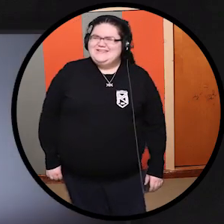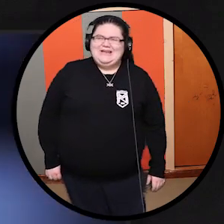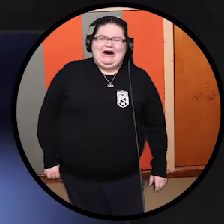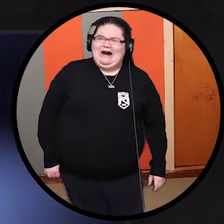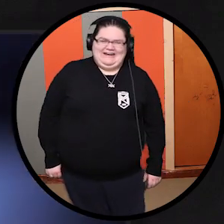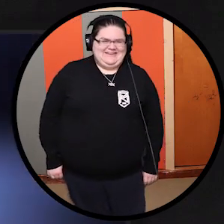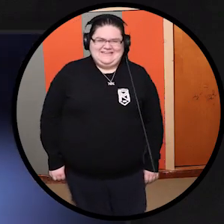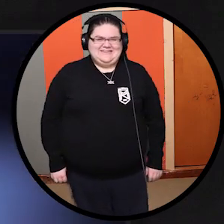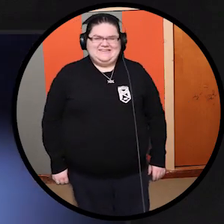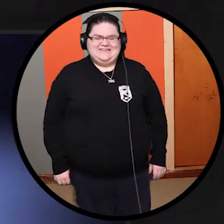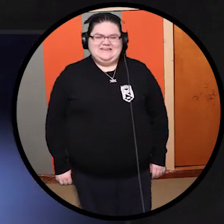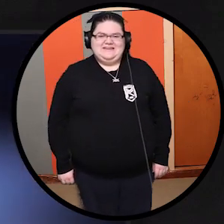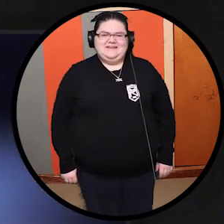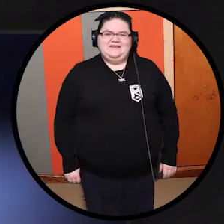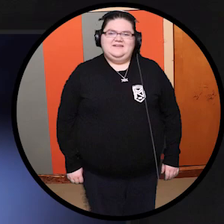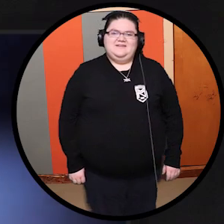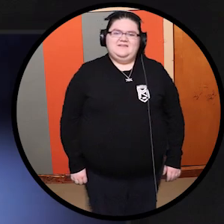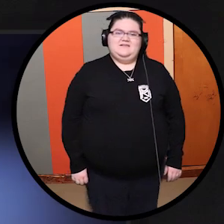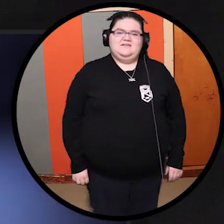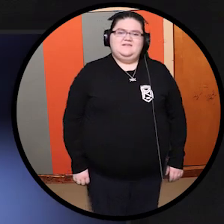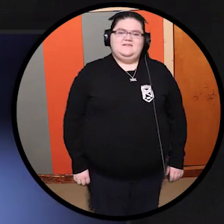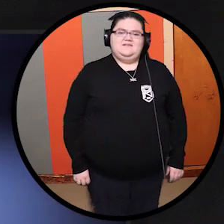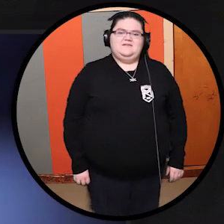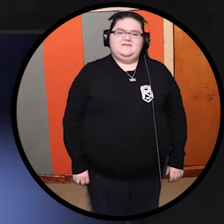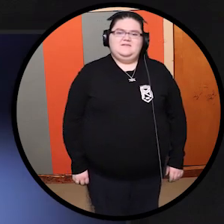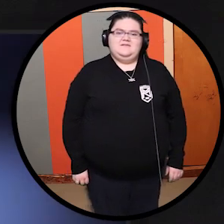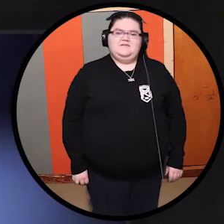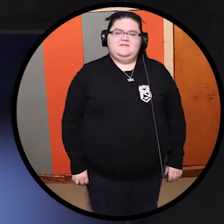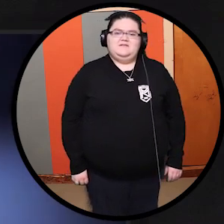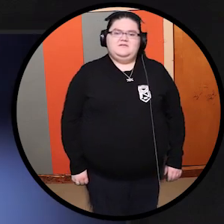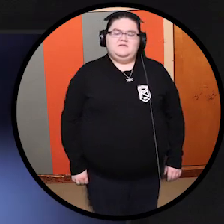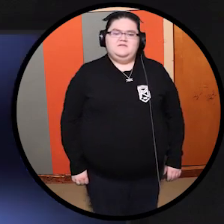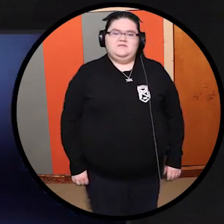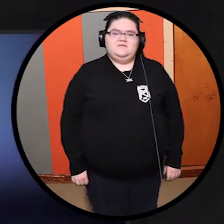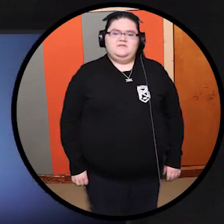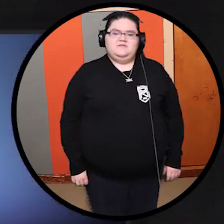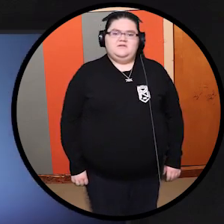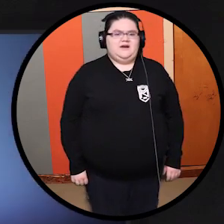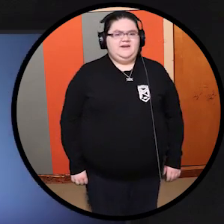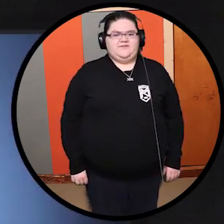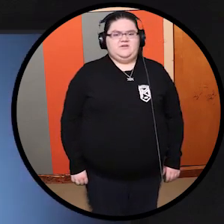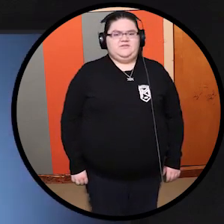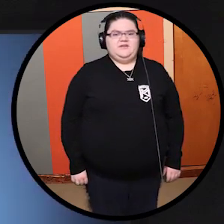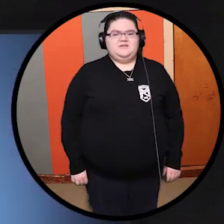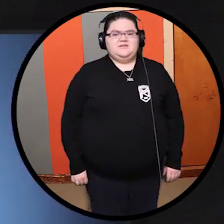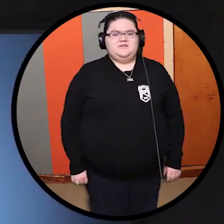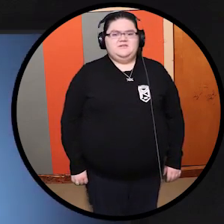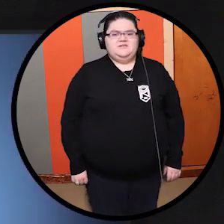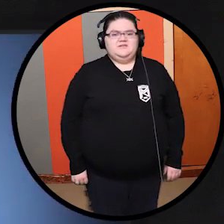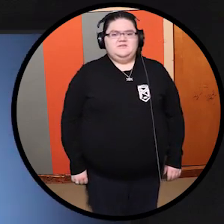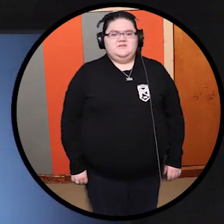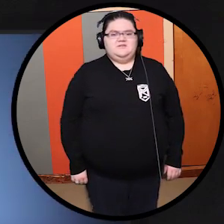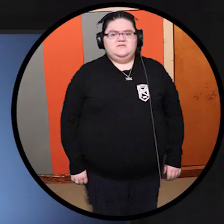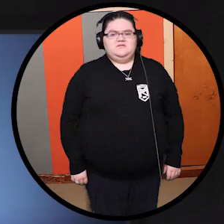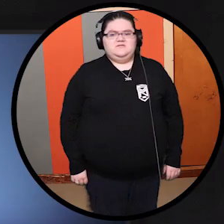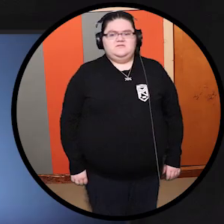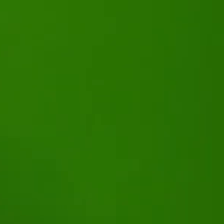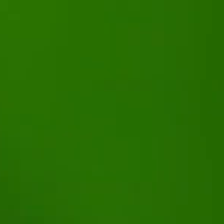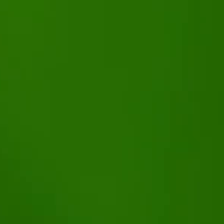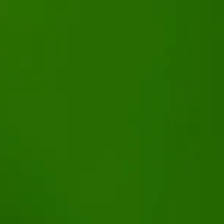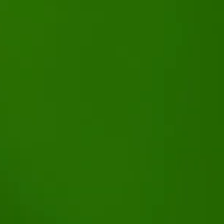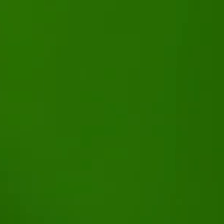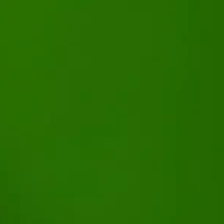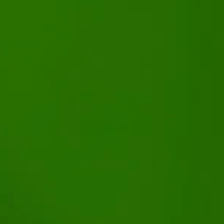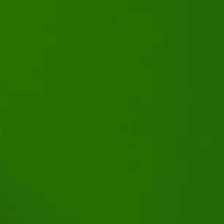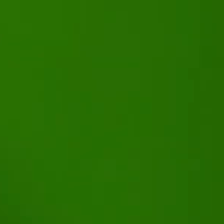thought. That is not. Oh. Do you hear this? I didn't hear this. I never heard this.